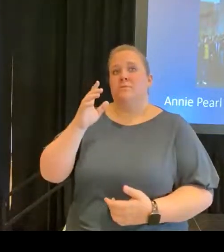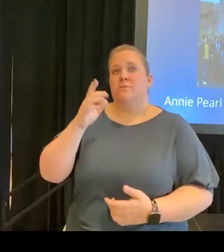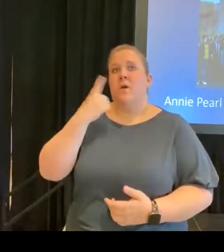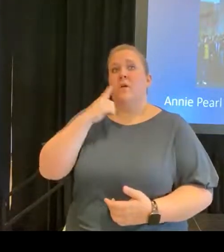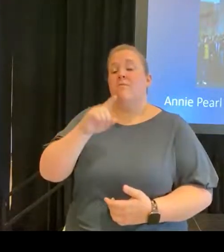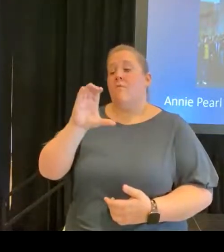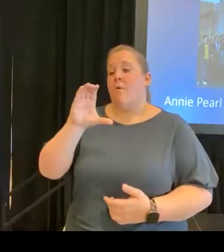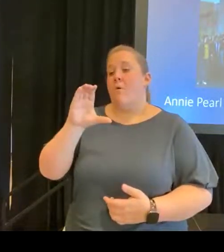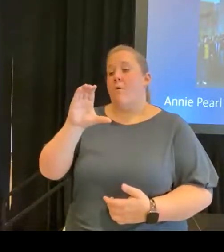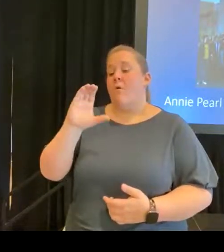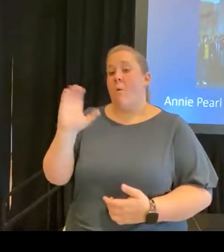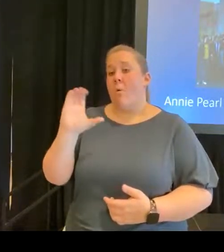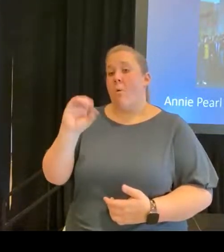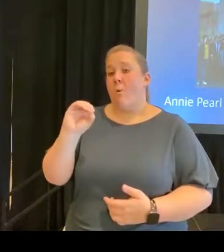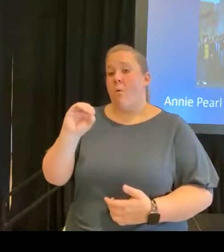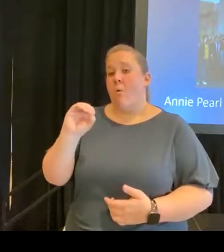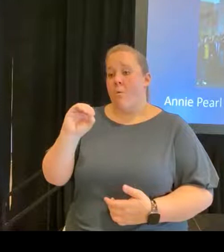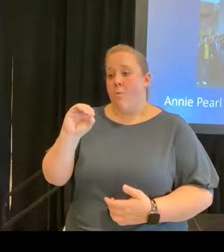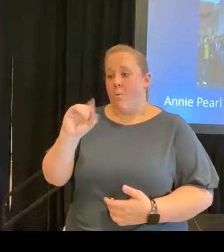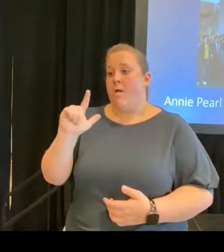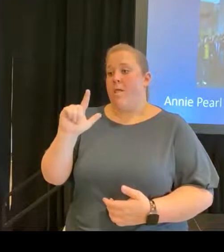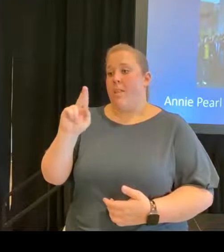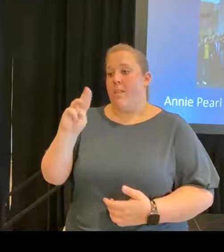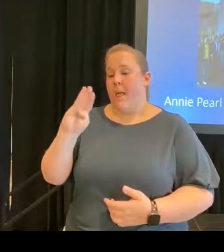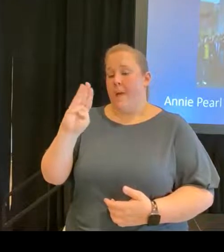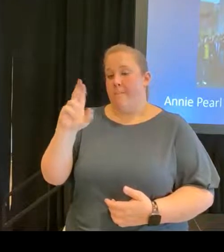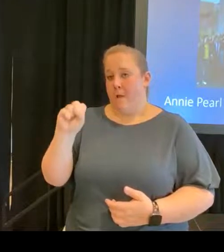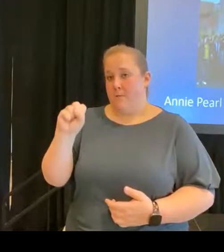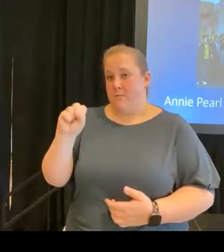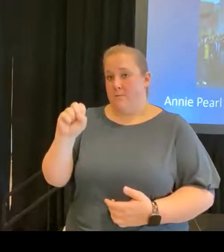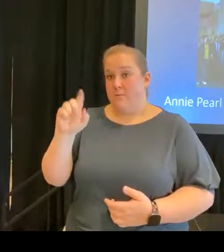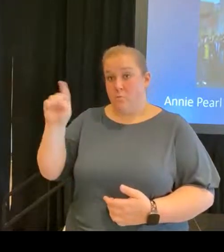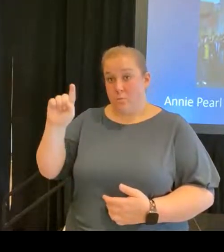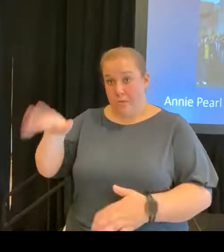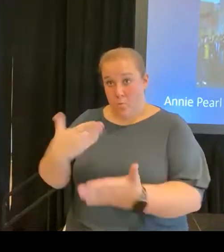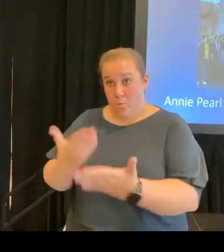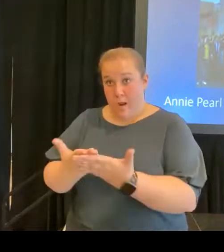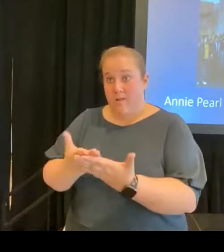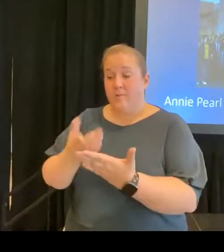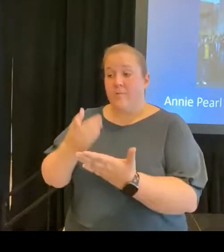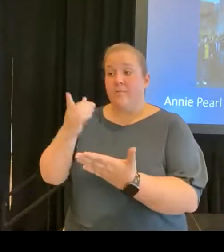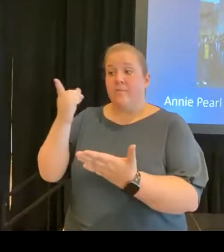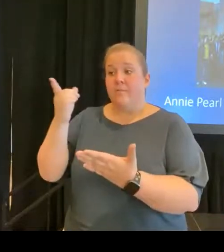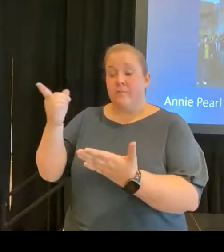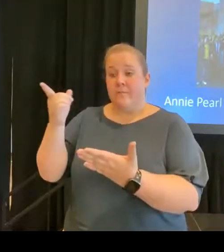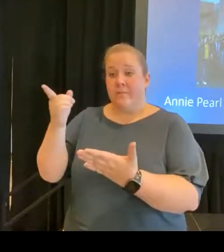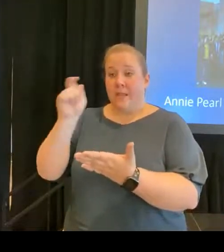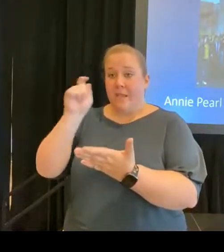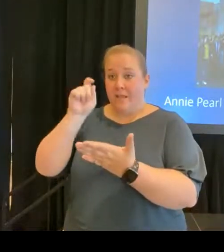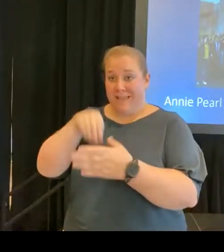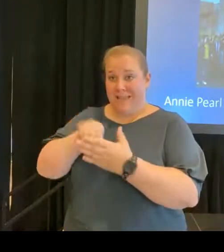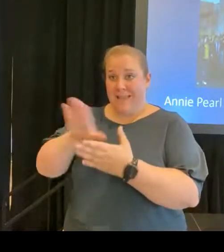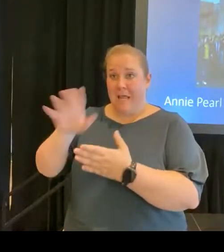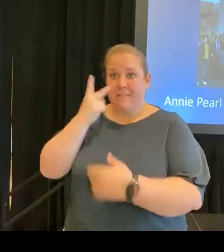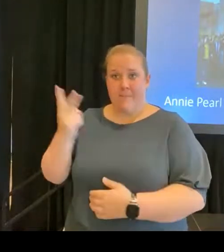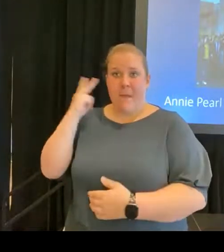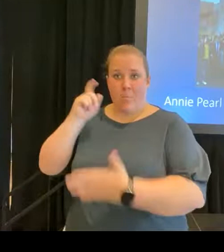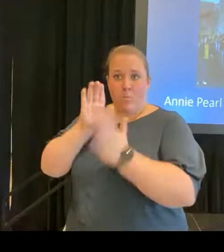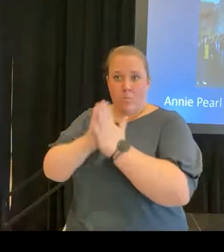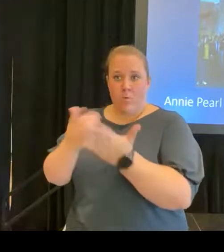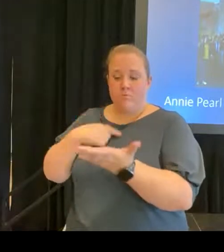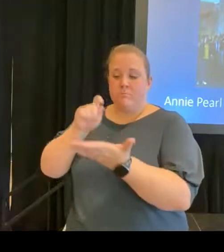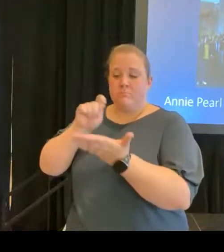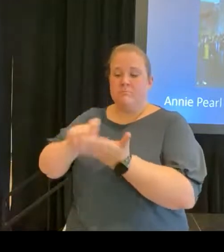about Columbus, is when he got here, he made the statement, he wrote it in his memoirs, he